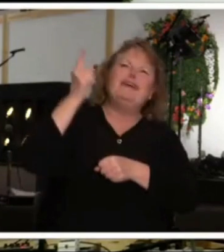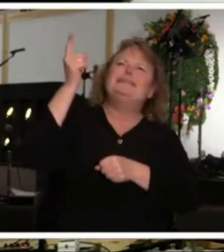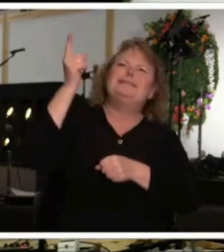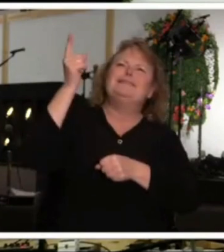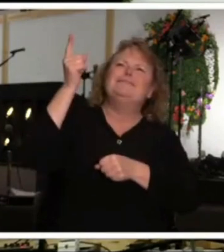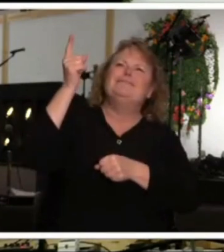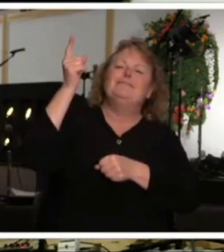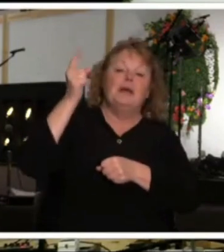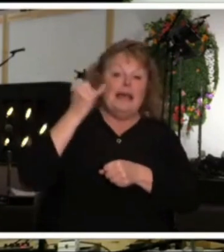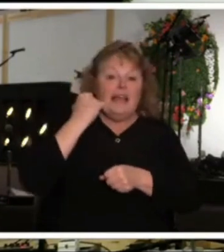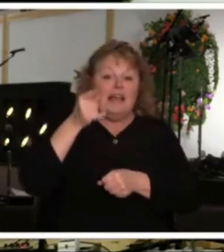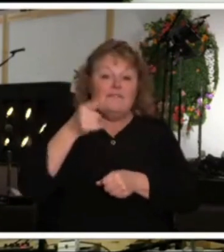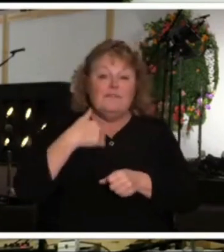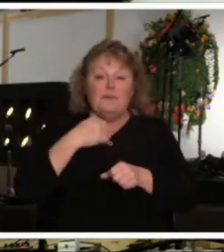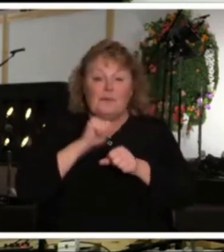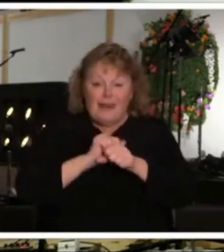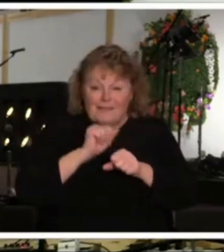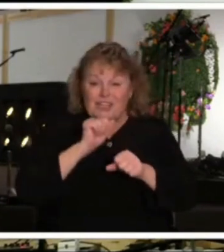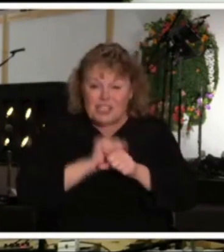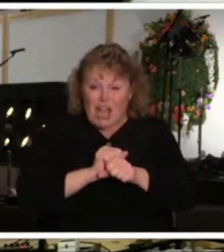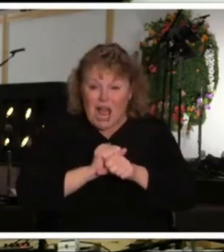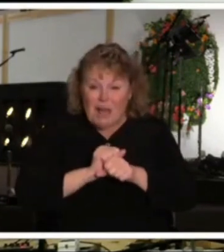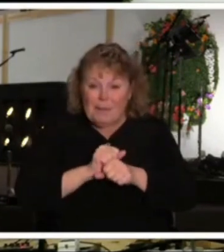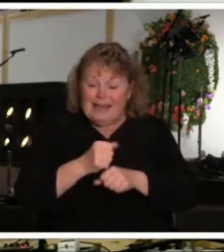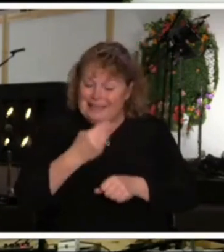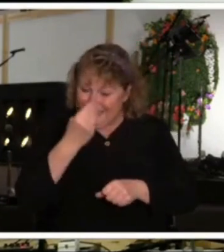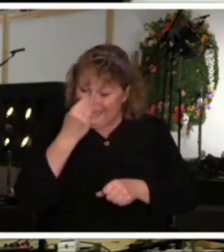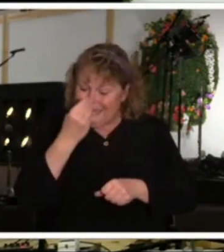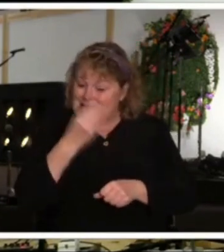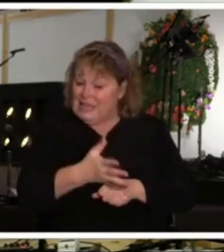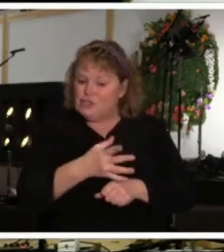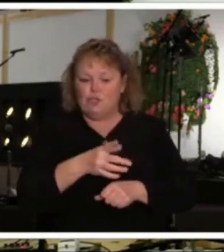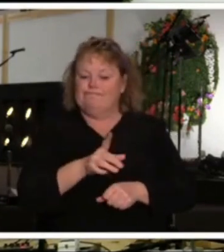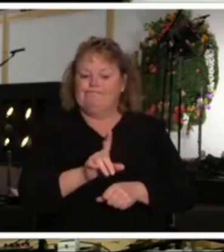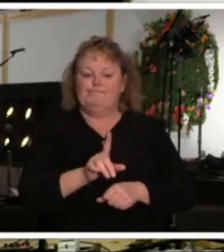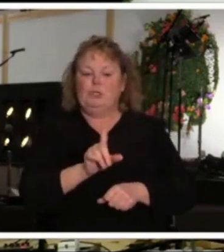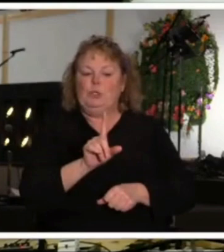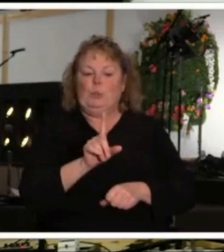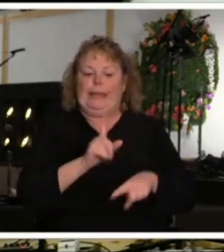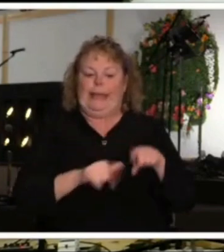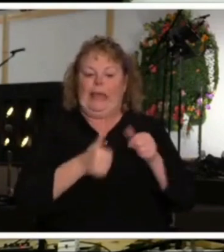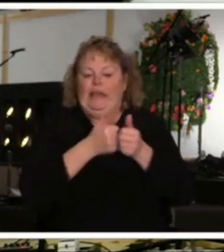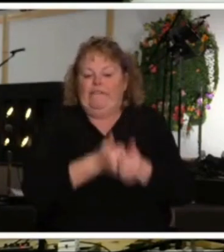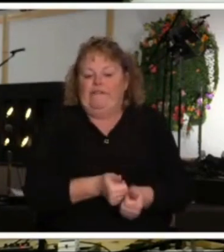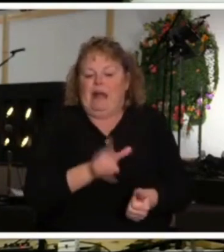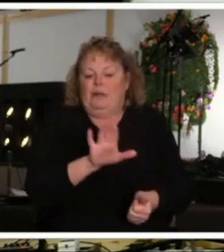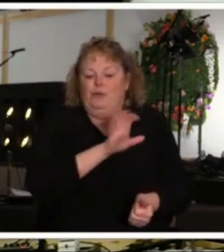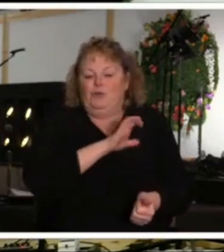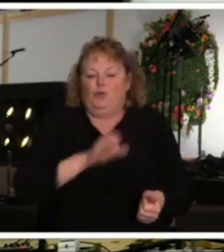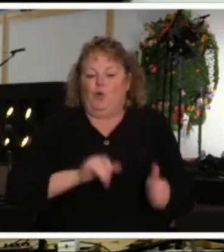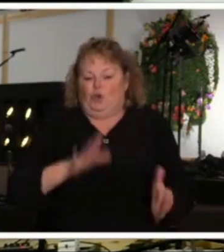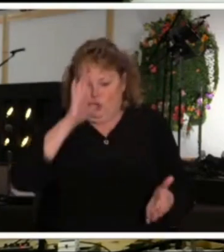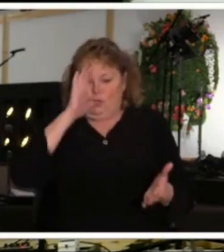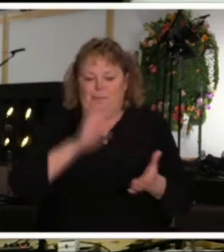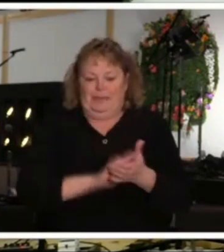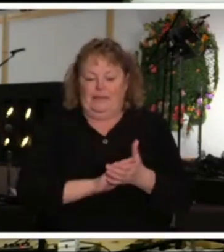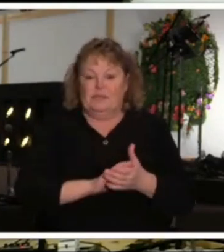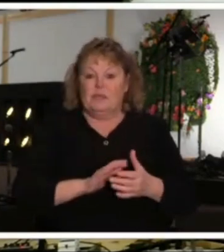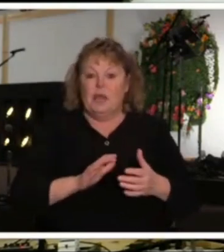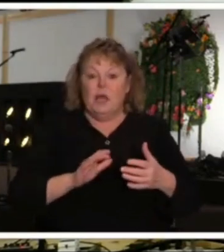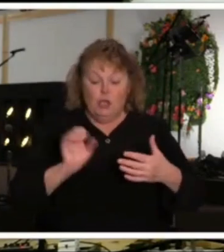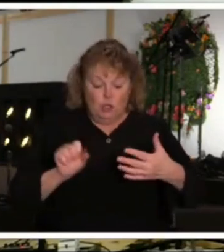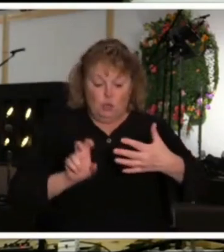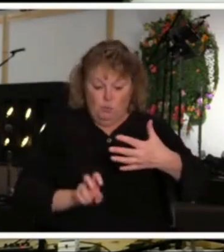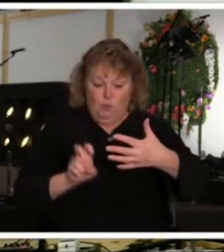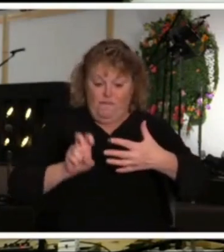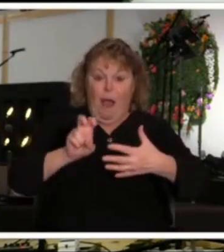But if you have a job that asks you to compromise your Christian beliefs, if you want to get ahead and you have to